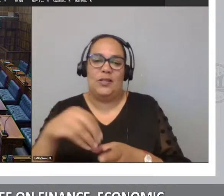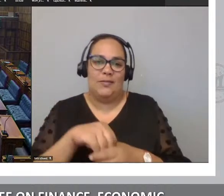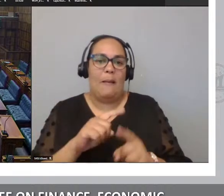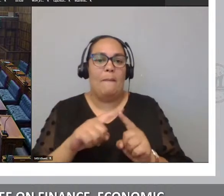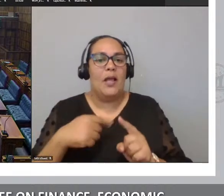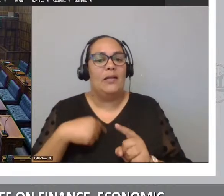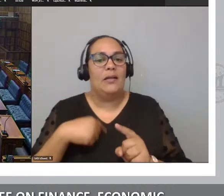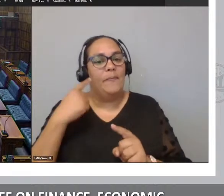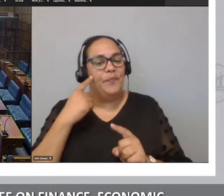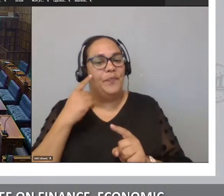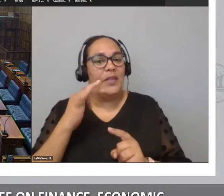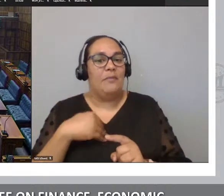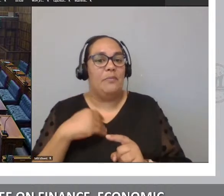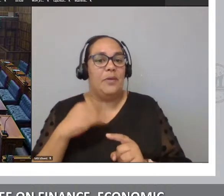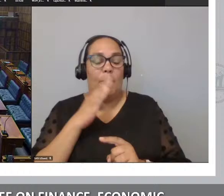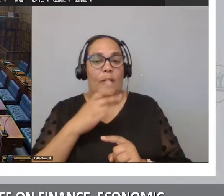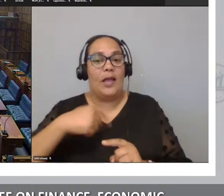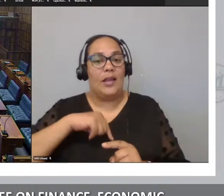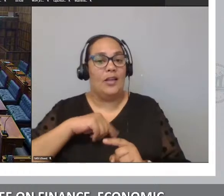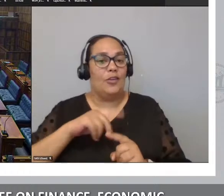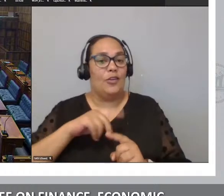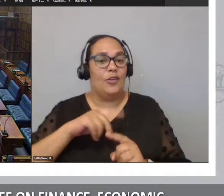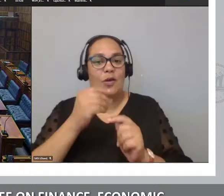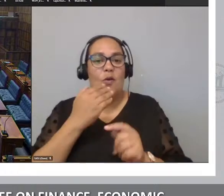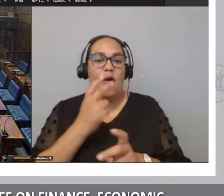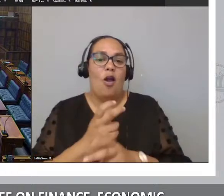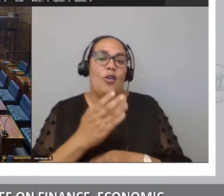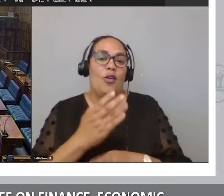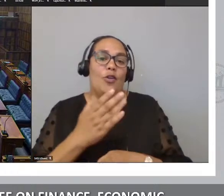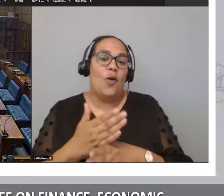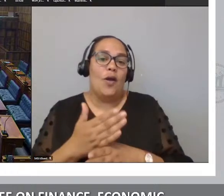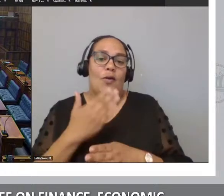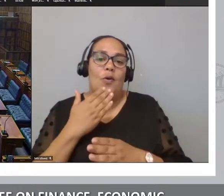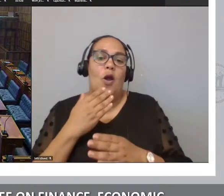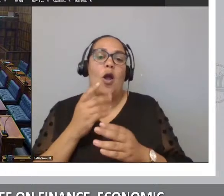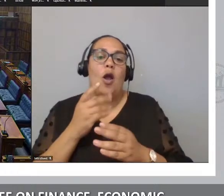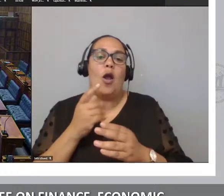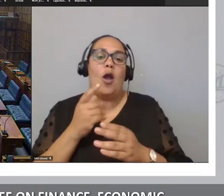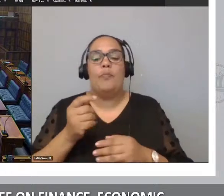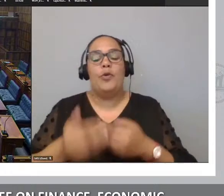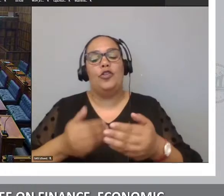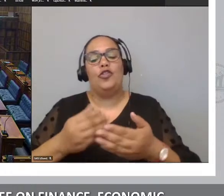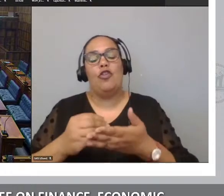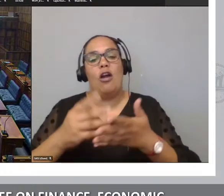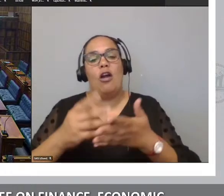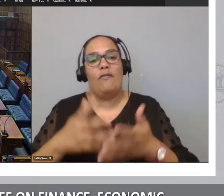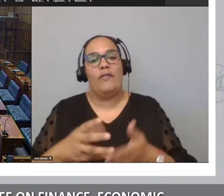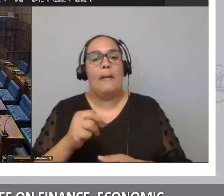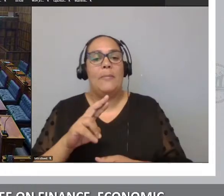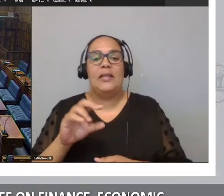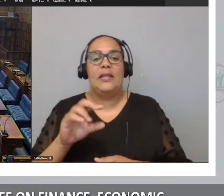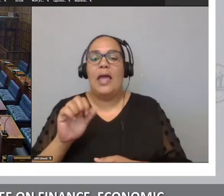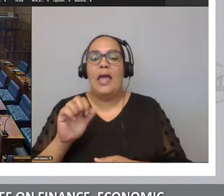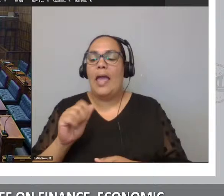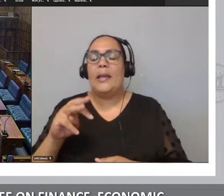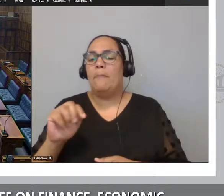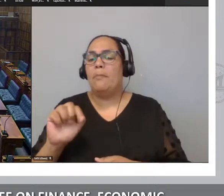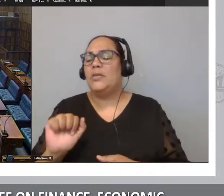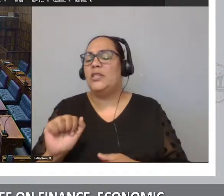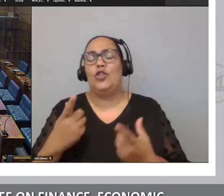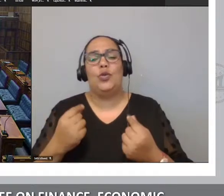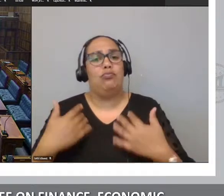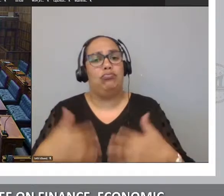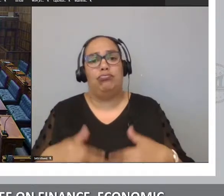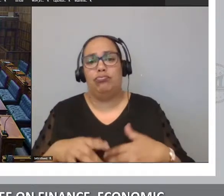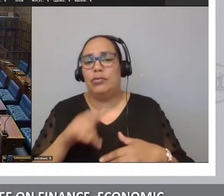be remissive me and us not to recognize the hard work of our procedural officer Miss Adams who goes above and beyond even when